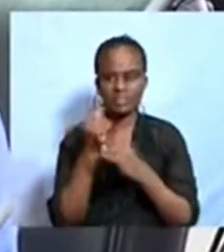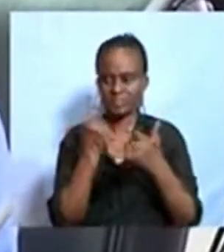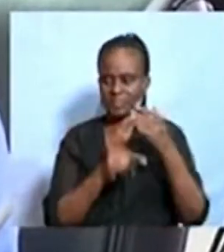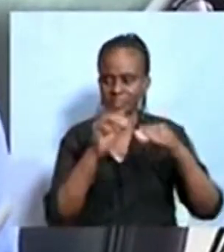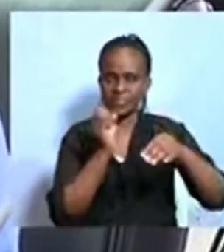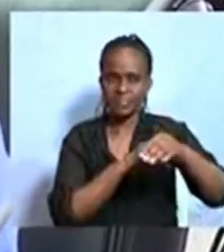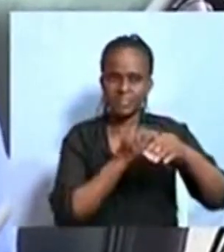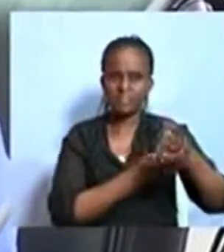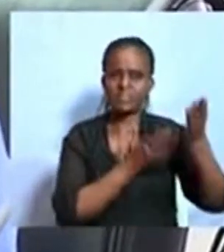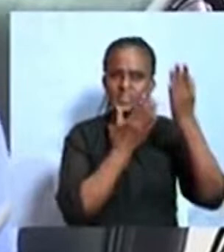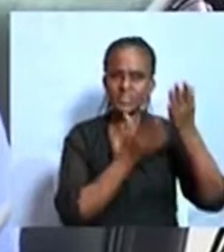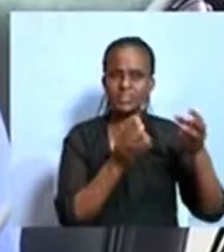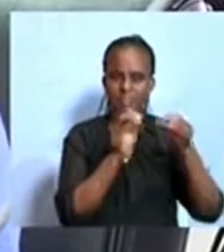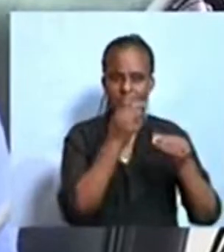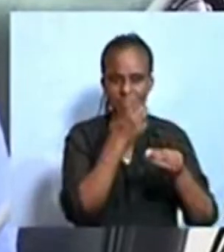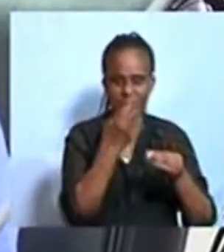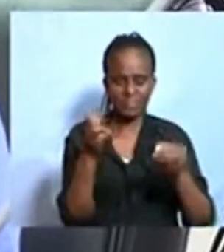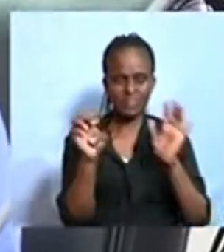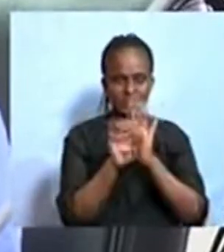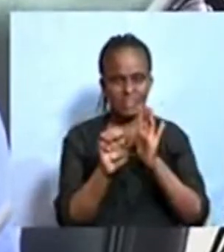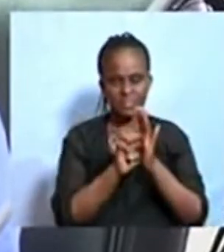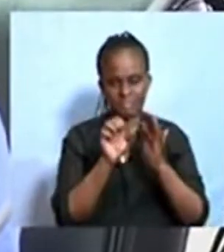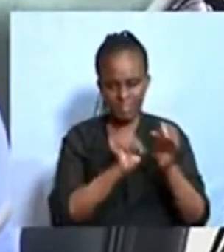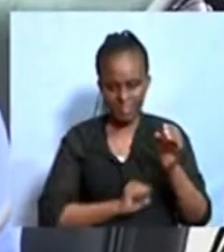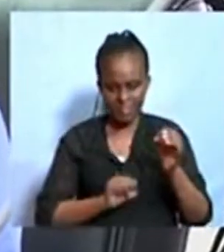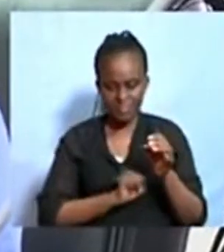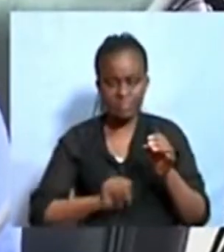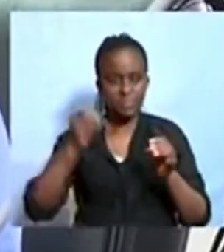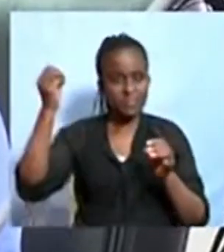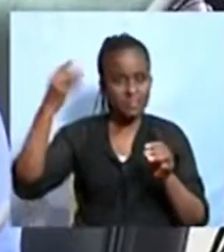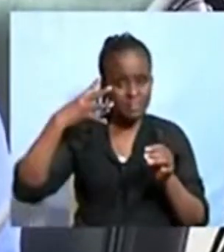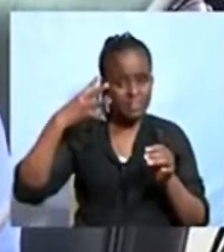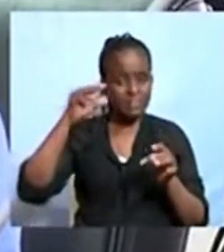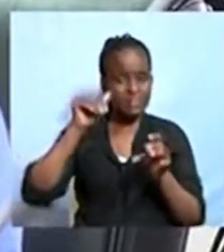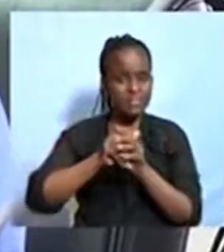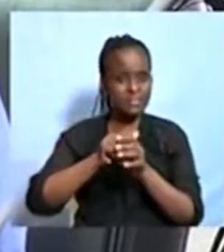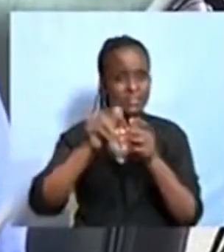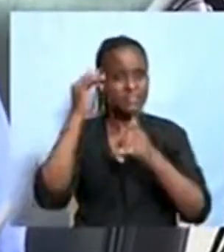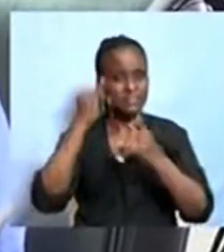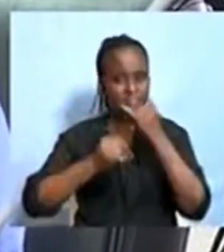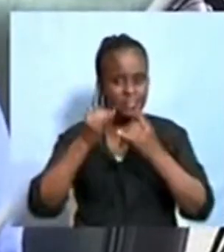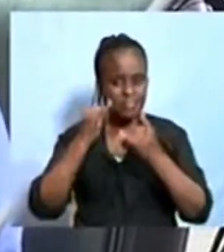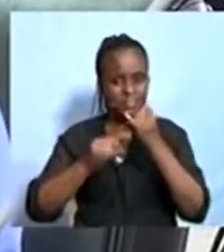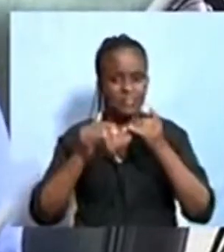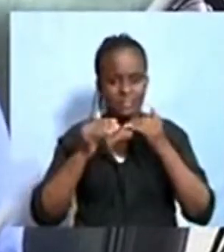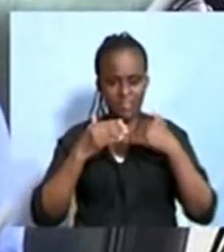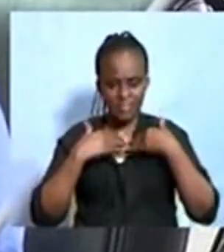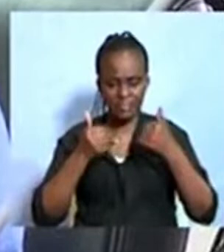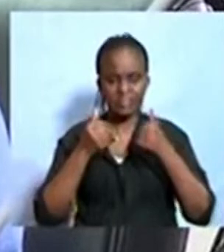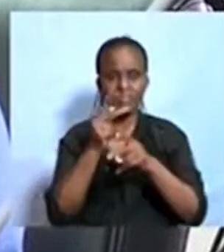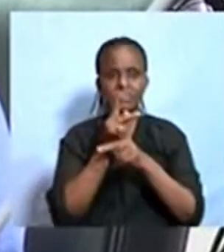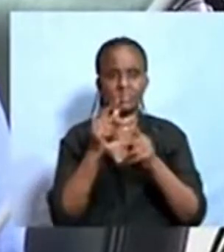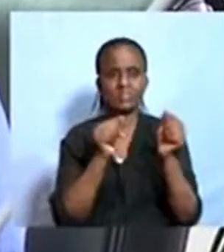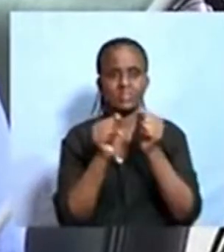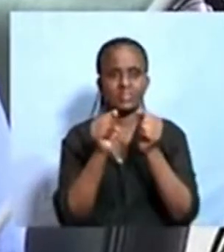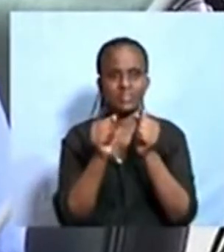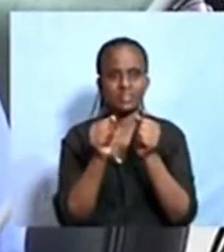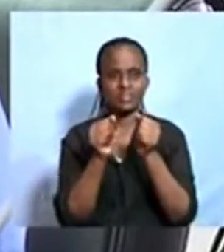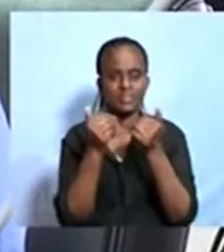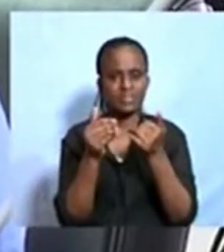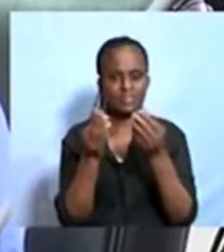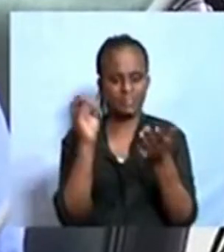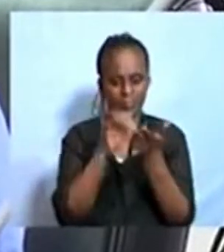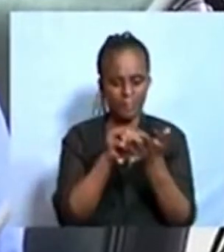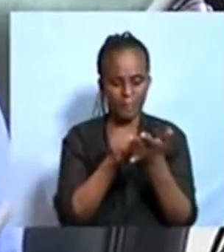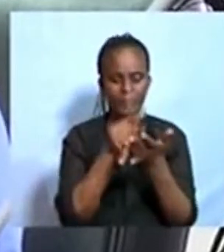heavily in equipment like CT scans, which are mostly found in the last stage of healthcare system? So by putting